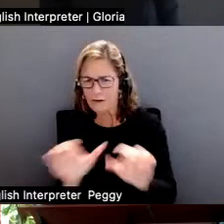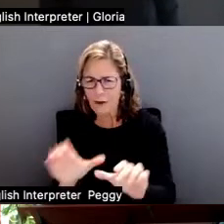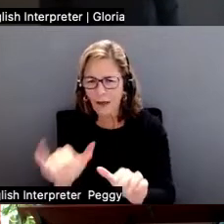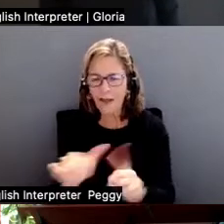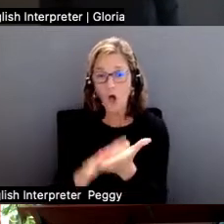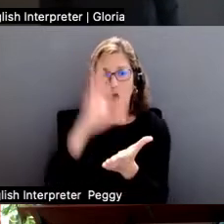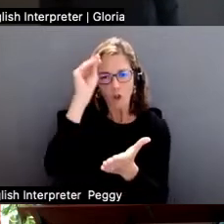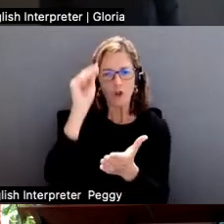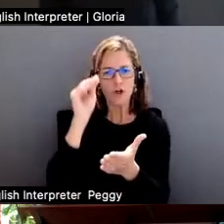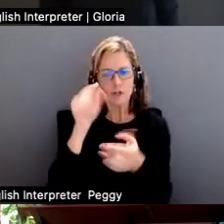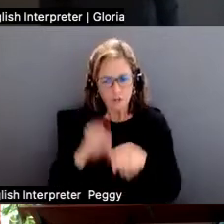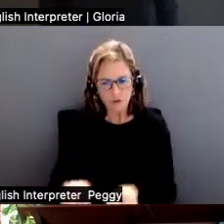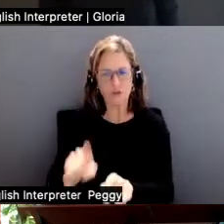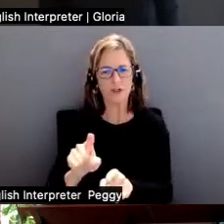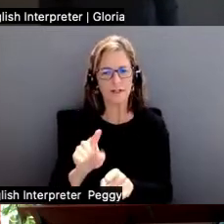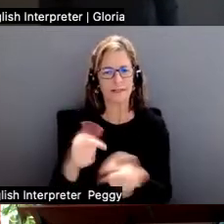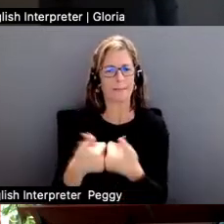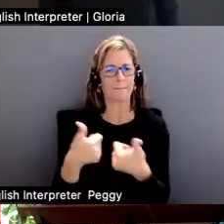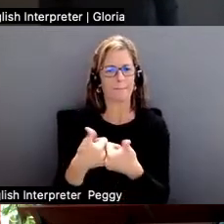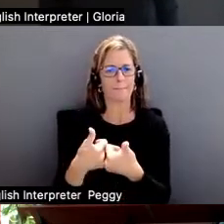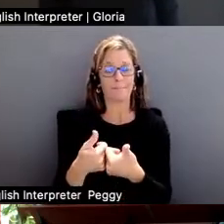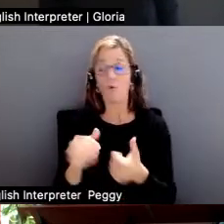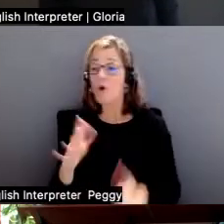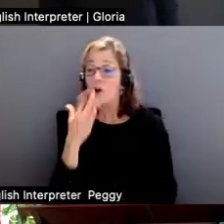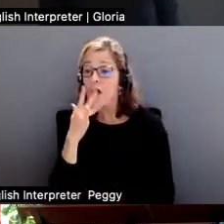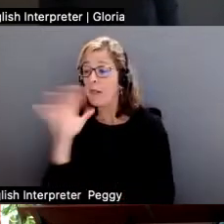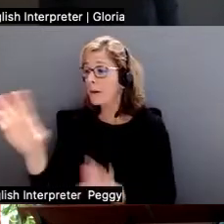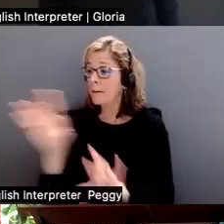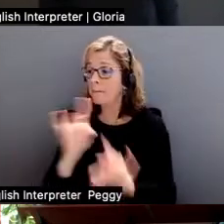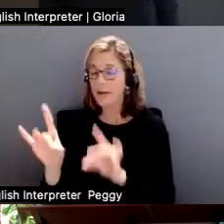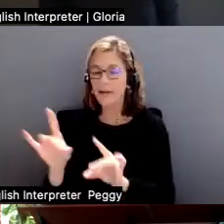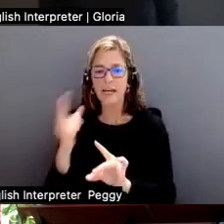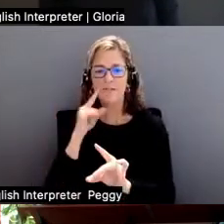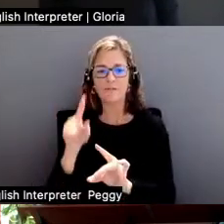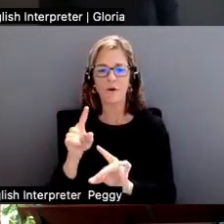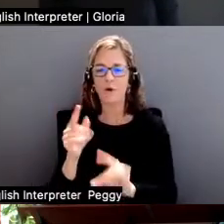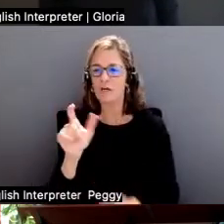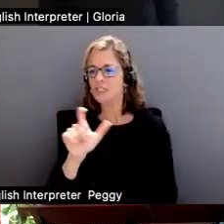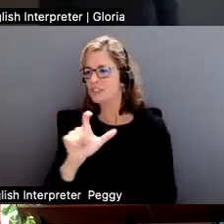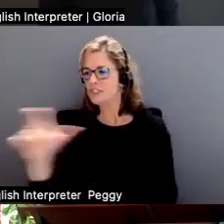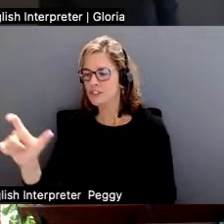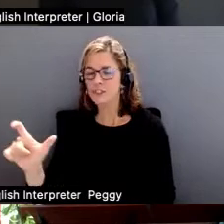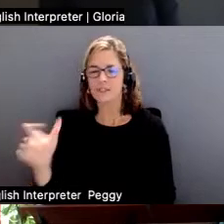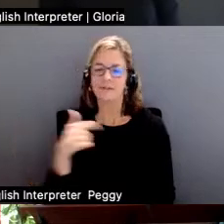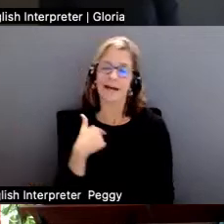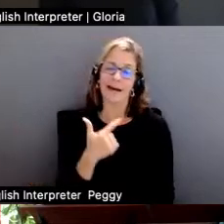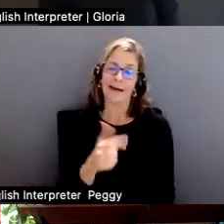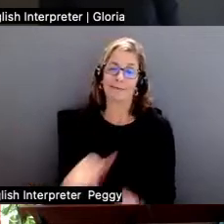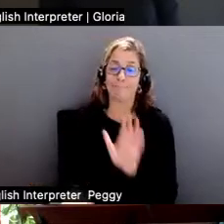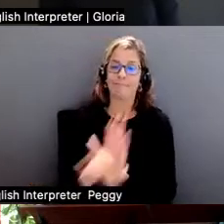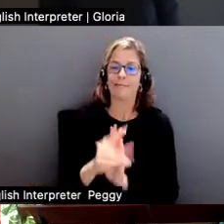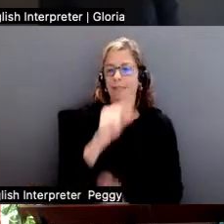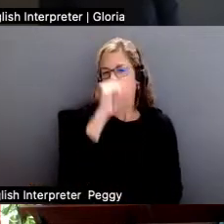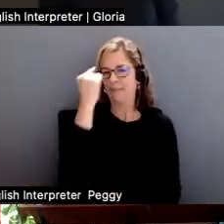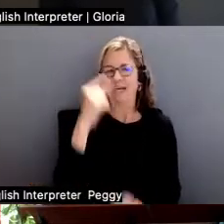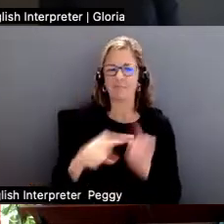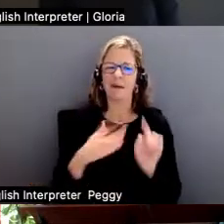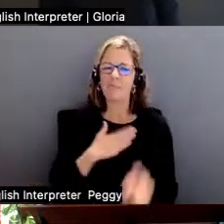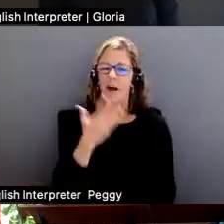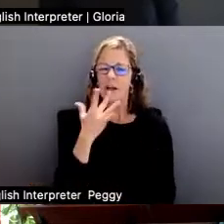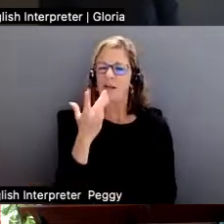also have them change the color so it shows up a little bit better. I had black there, but I'm going to change